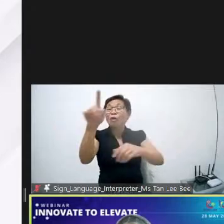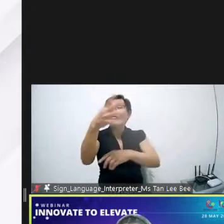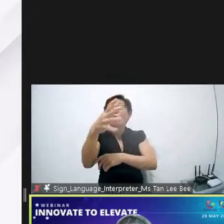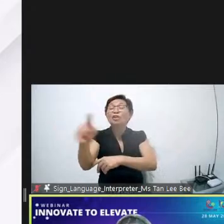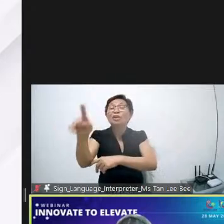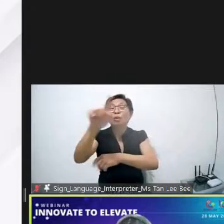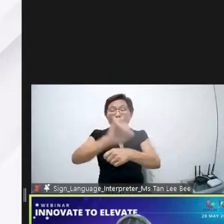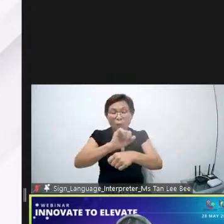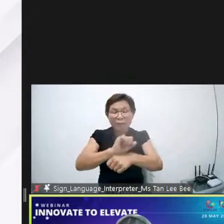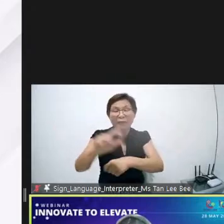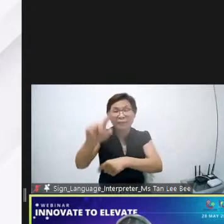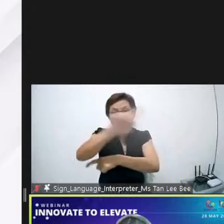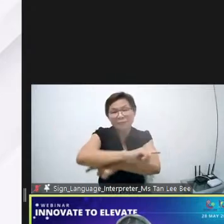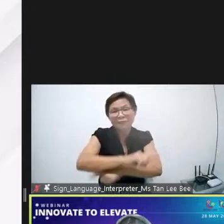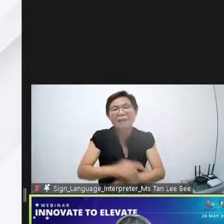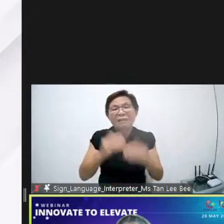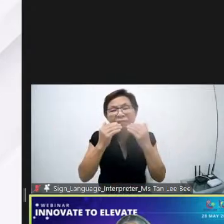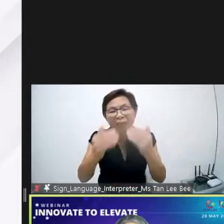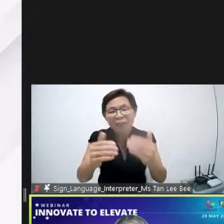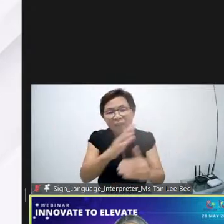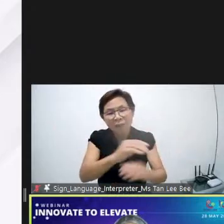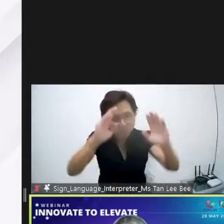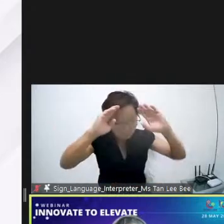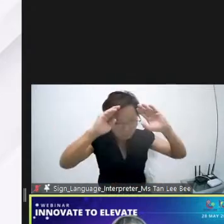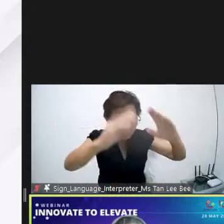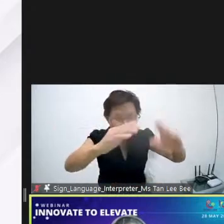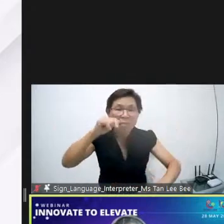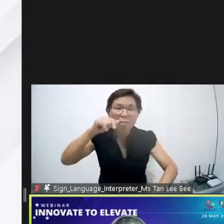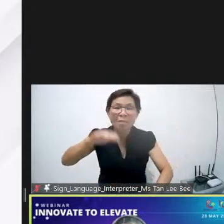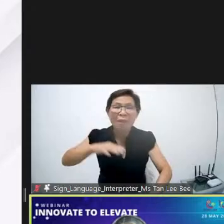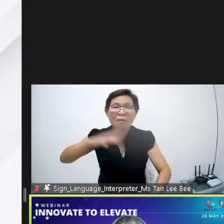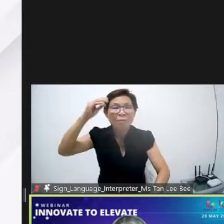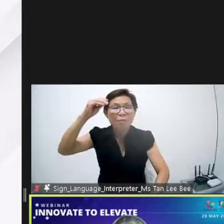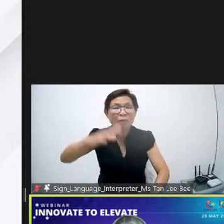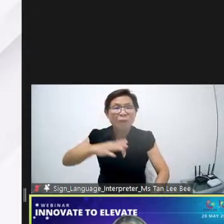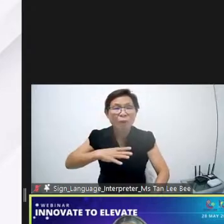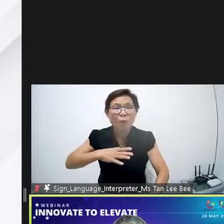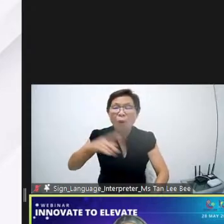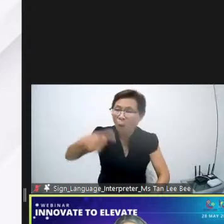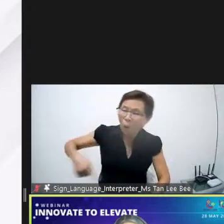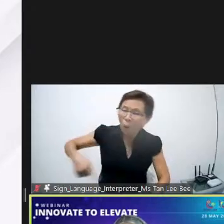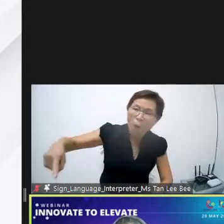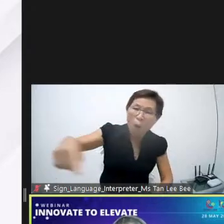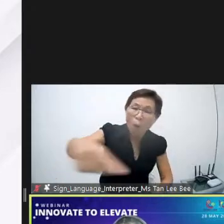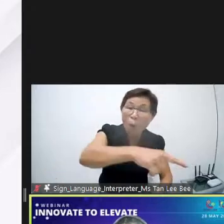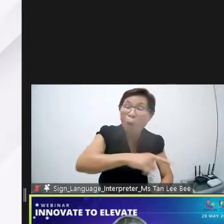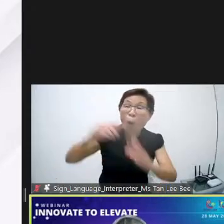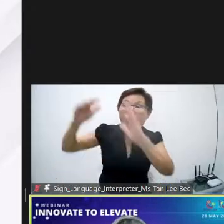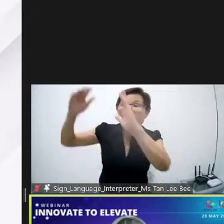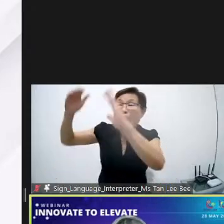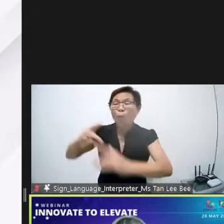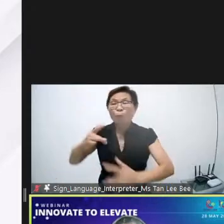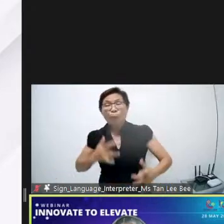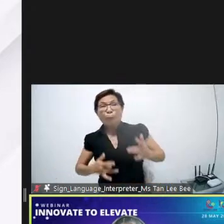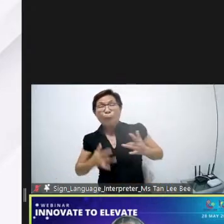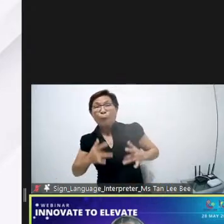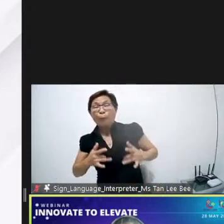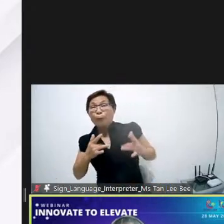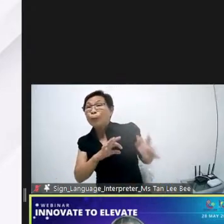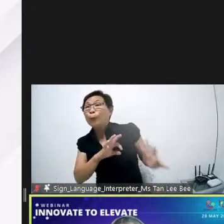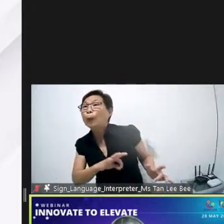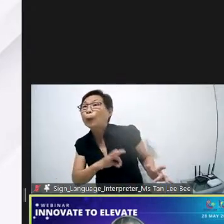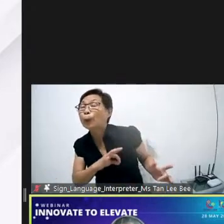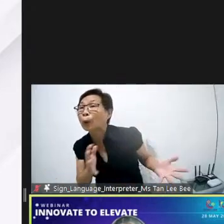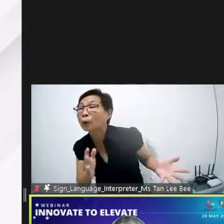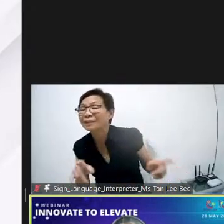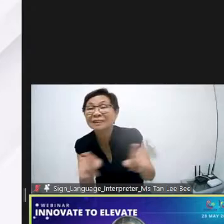all for your kind attention. Ladies and gentlemen, hope all of you are as excited as I am. Let us